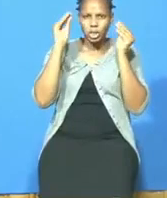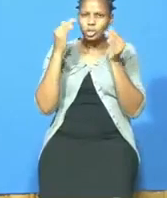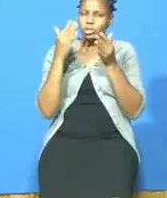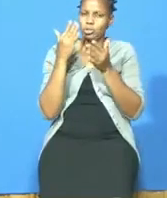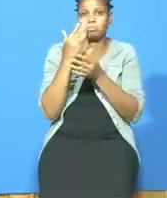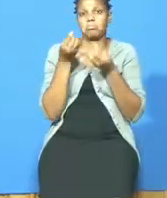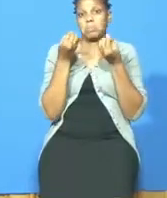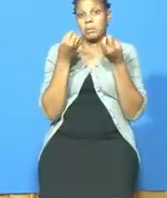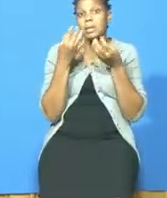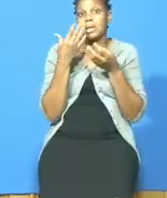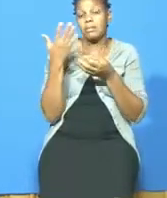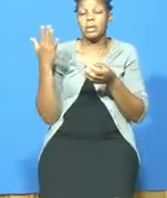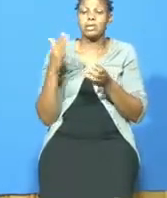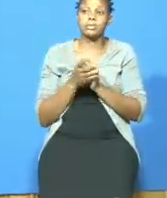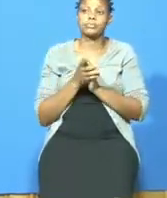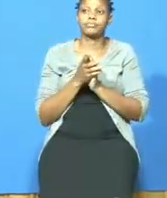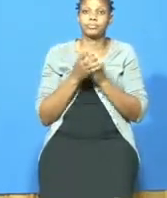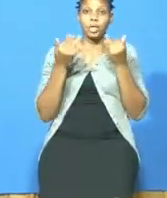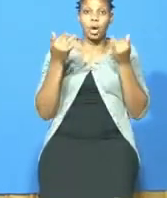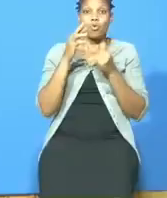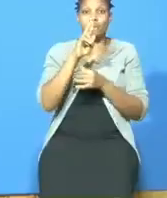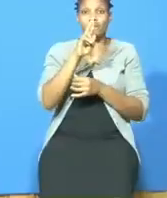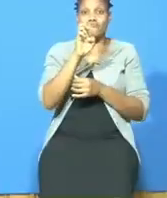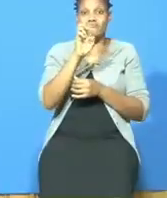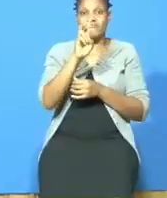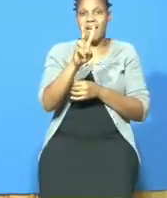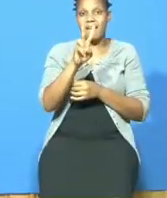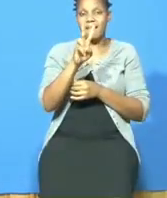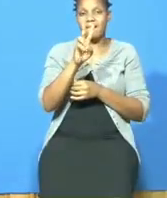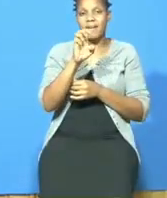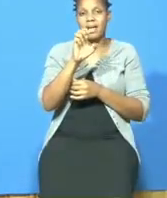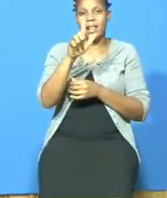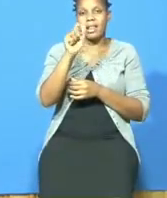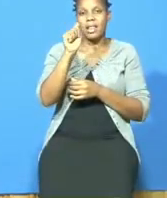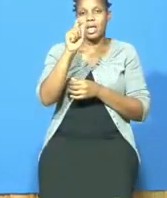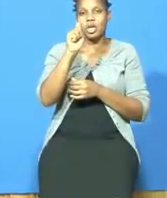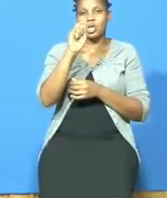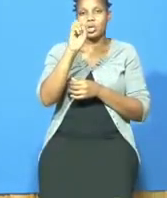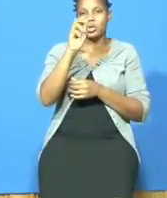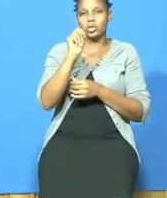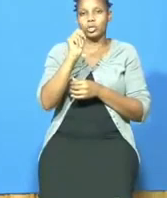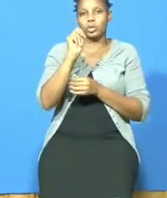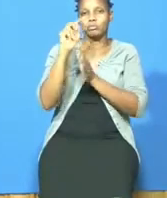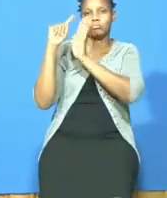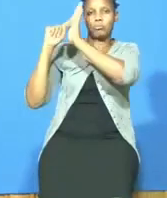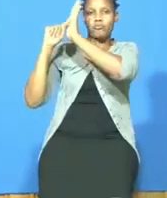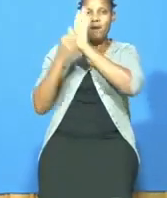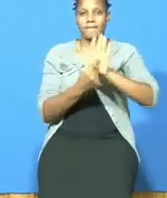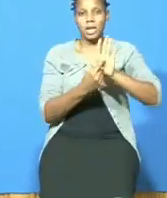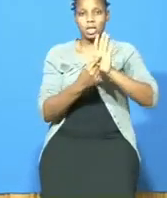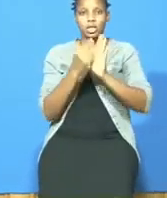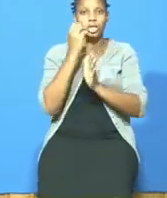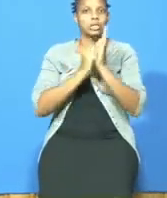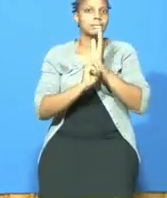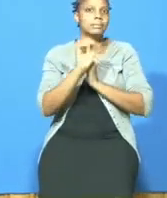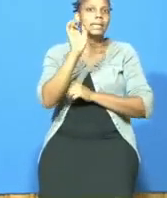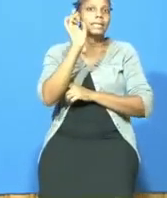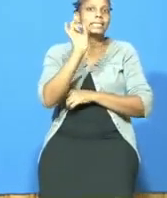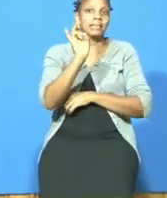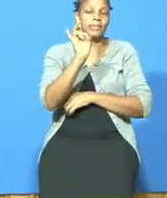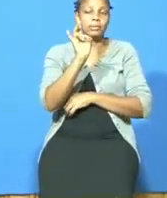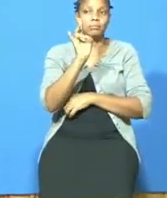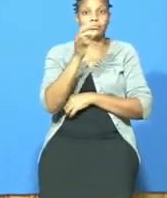Revelation chapter 7, and it is a serious message this